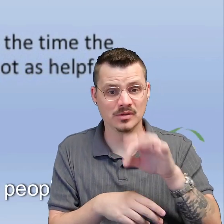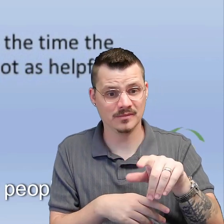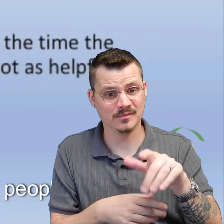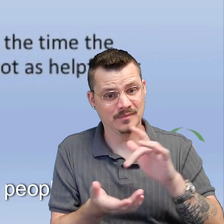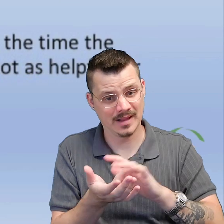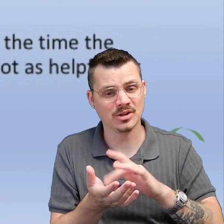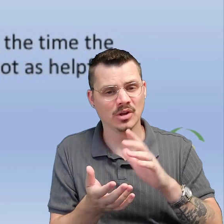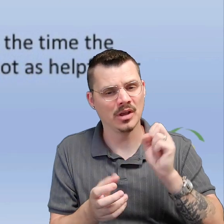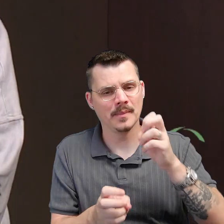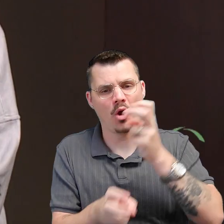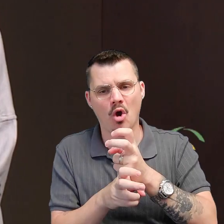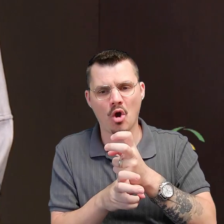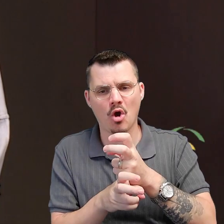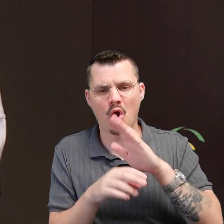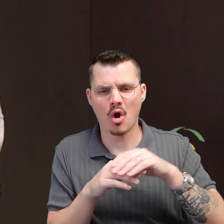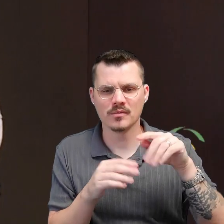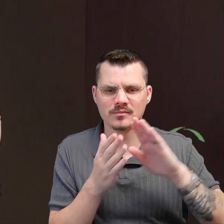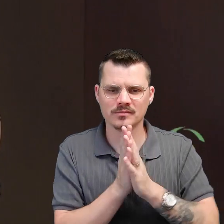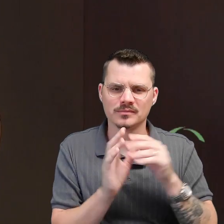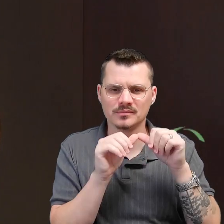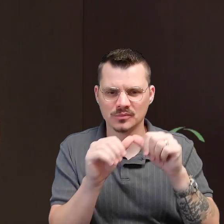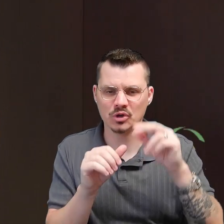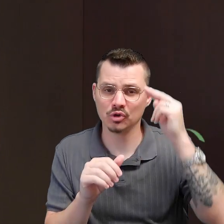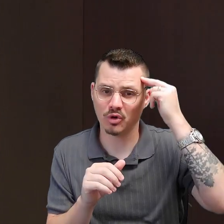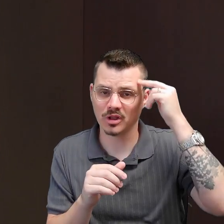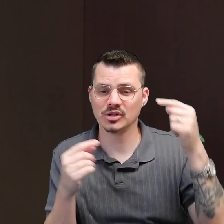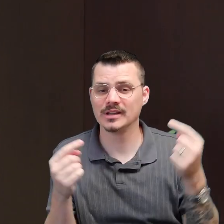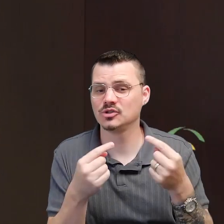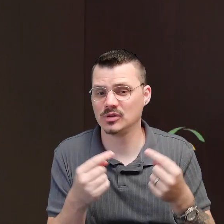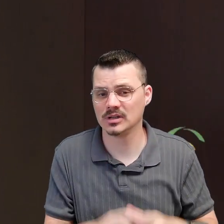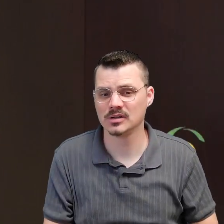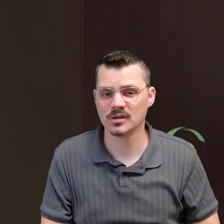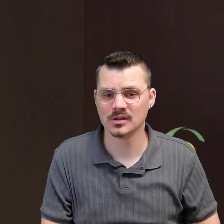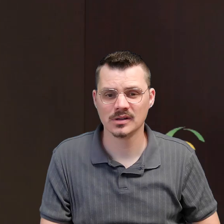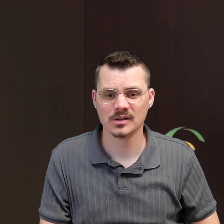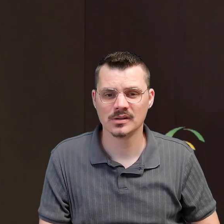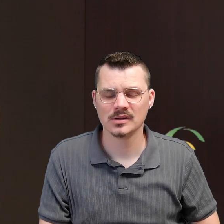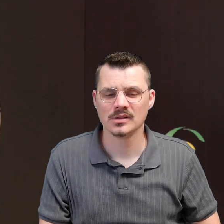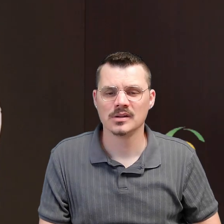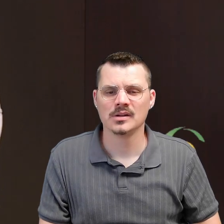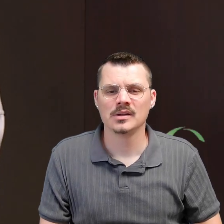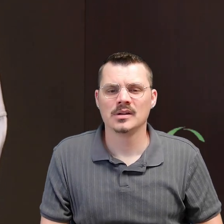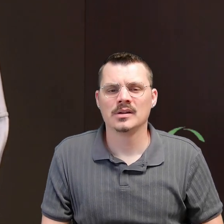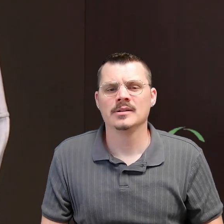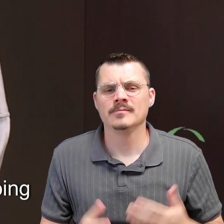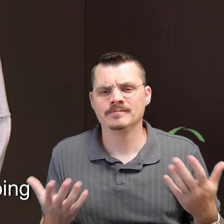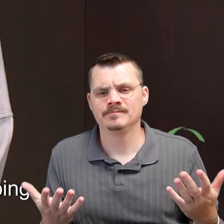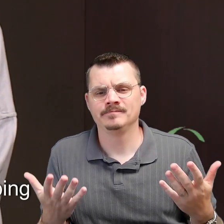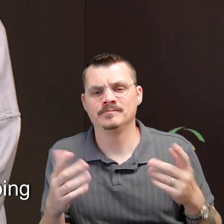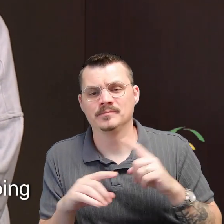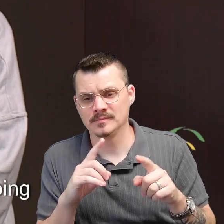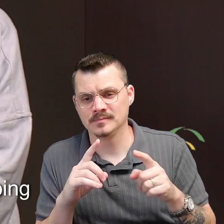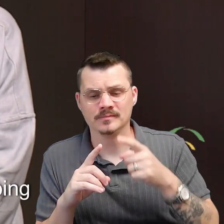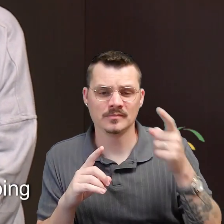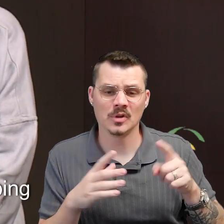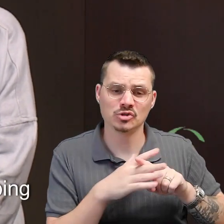hard on people from the standpoint of permanent neurological injury. Well, on the